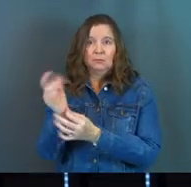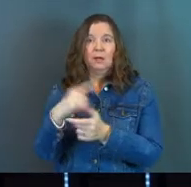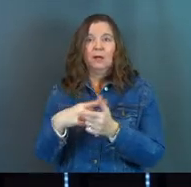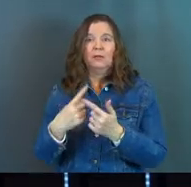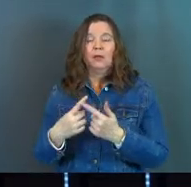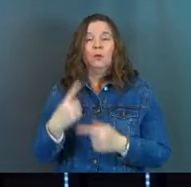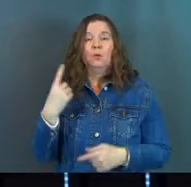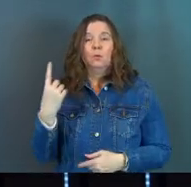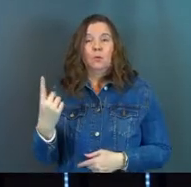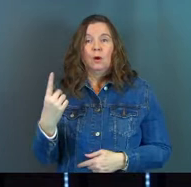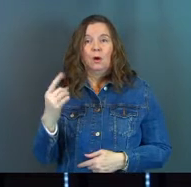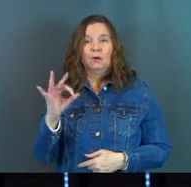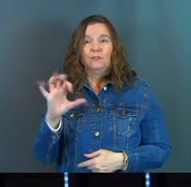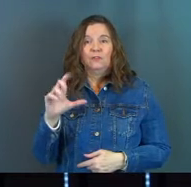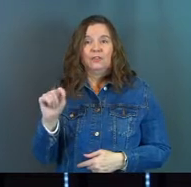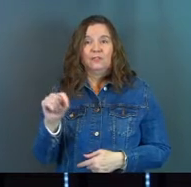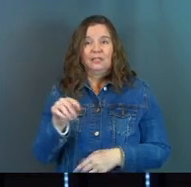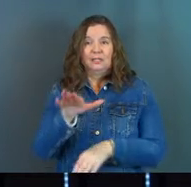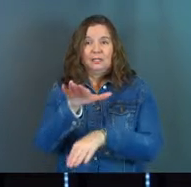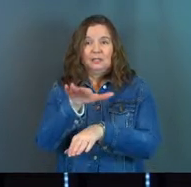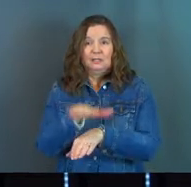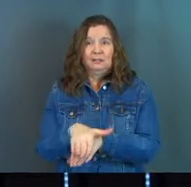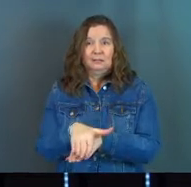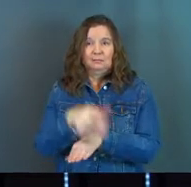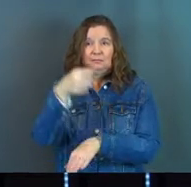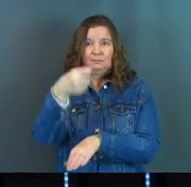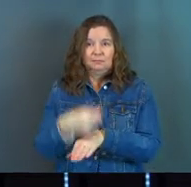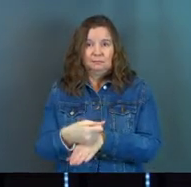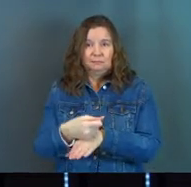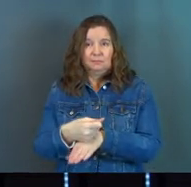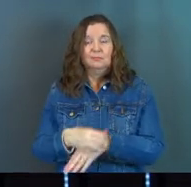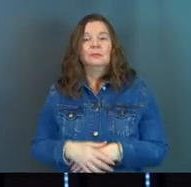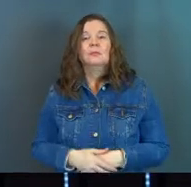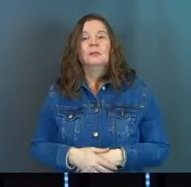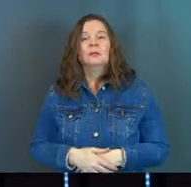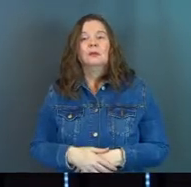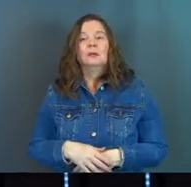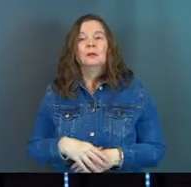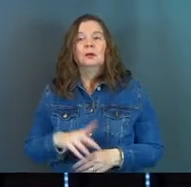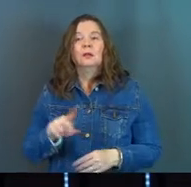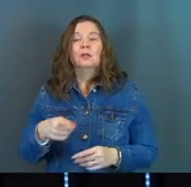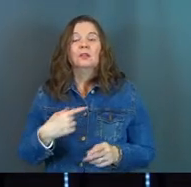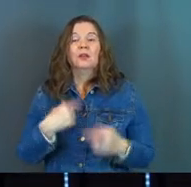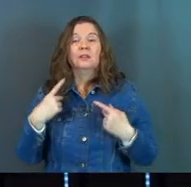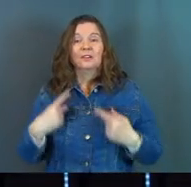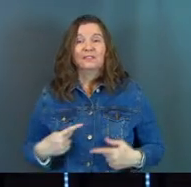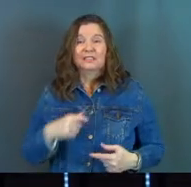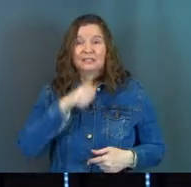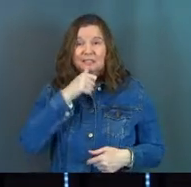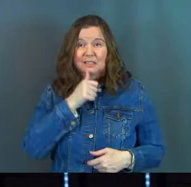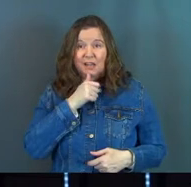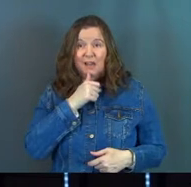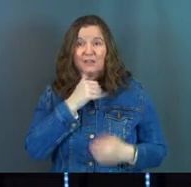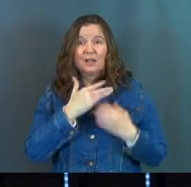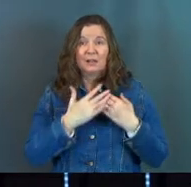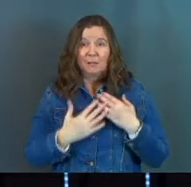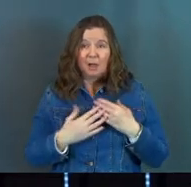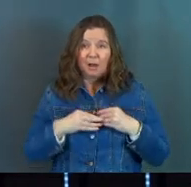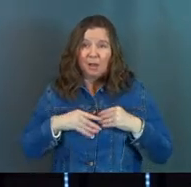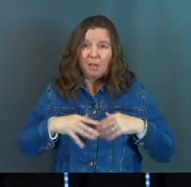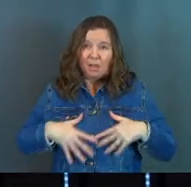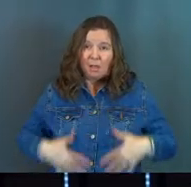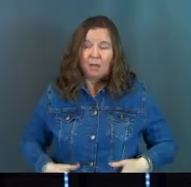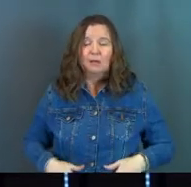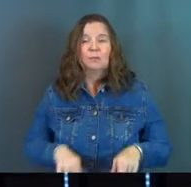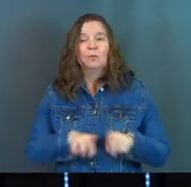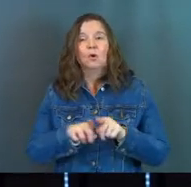then one for the feet. And they're nailed up there. Not only is there physical suffering, is there blood loss here, but